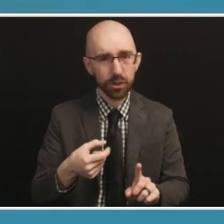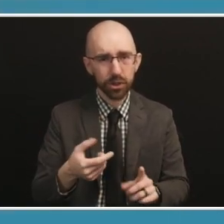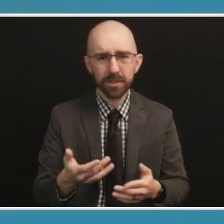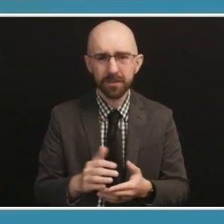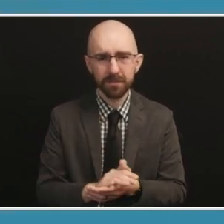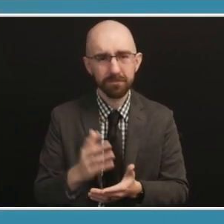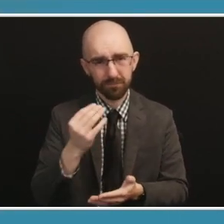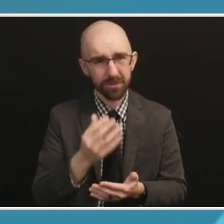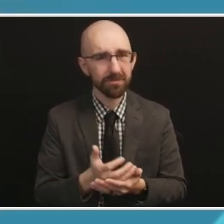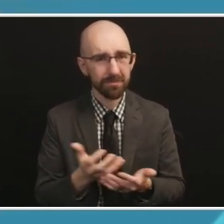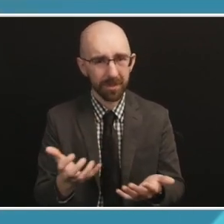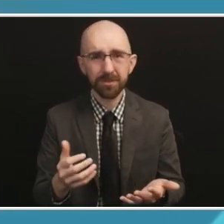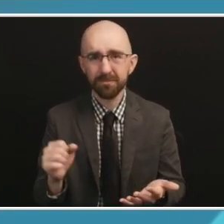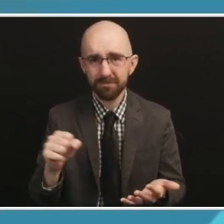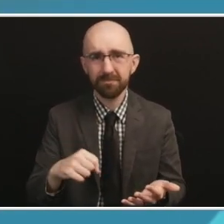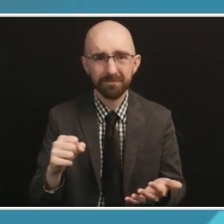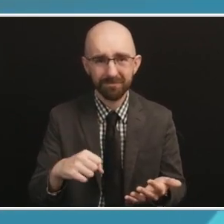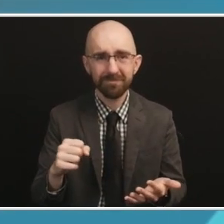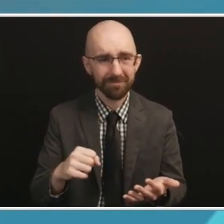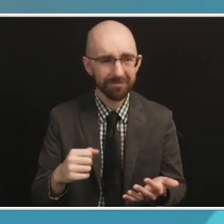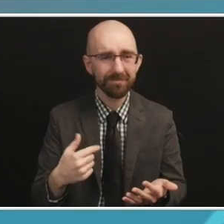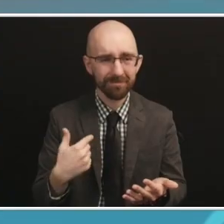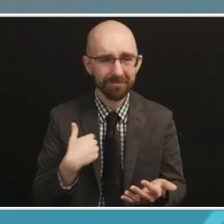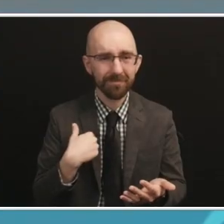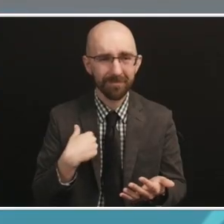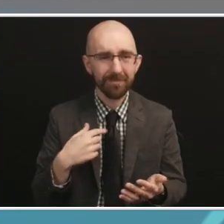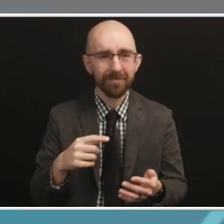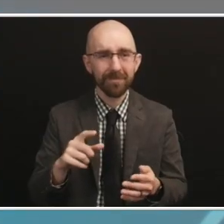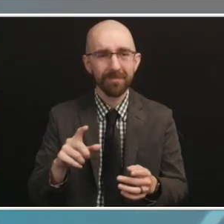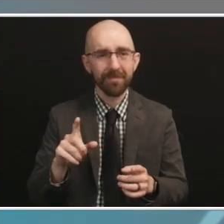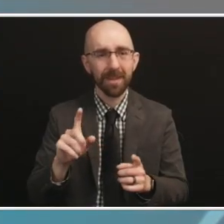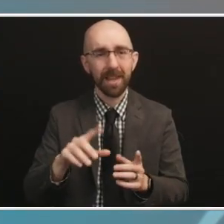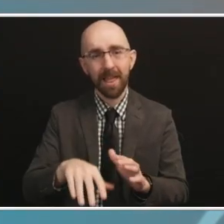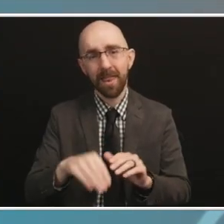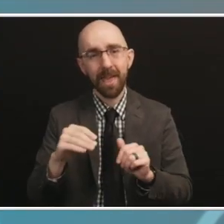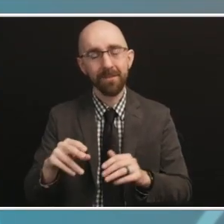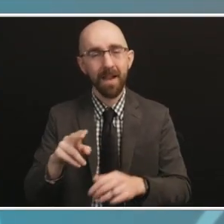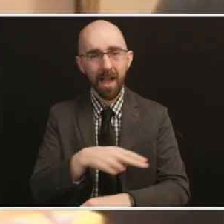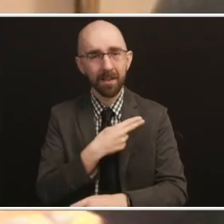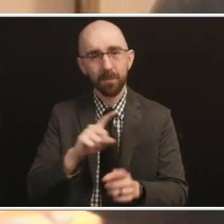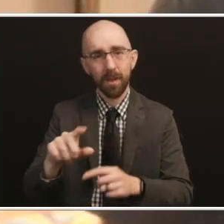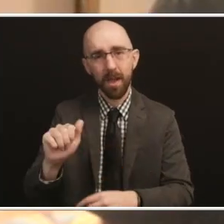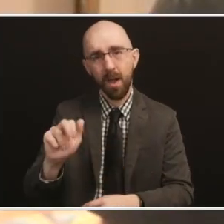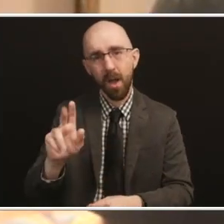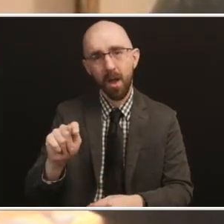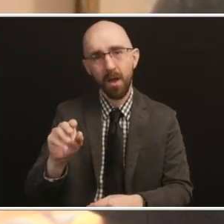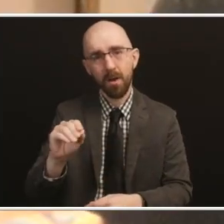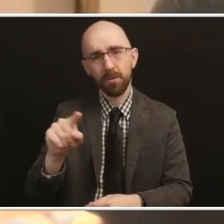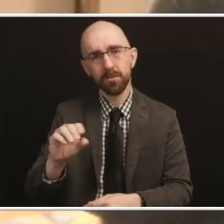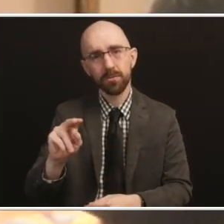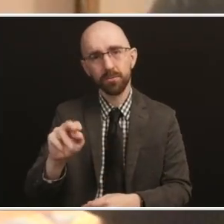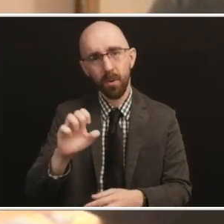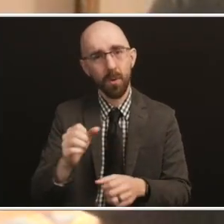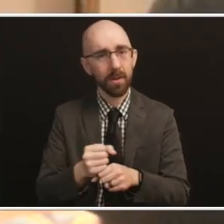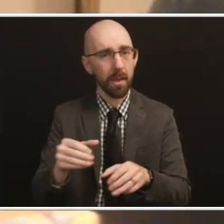Pretty much, yeah. I left the hospital and went to AutoZone and got some brake